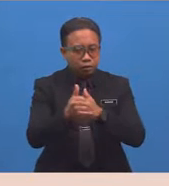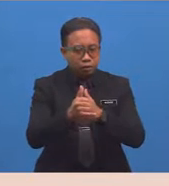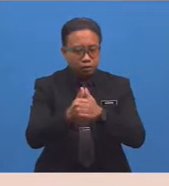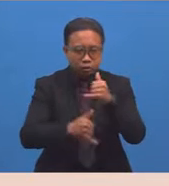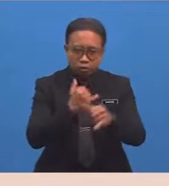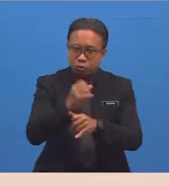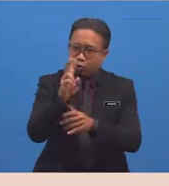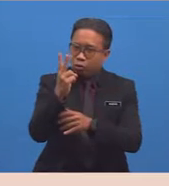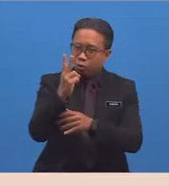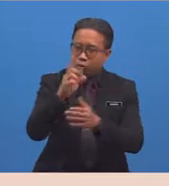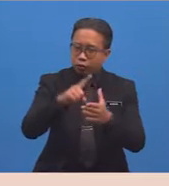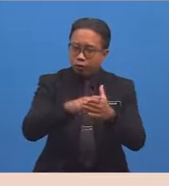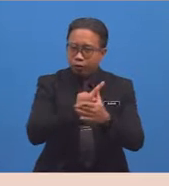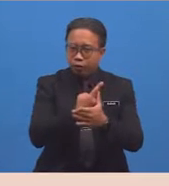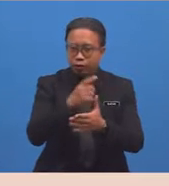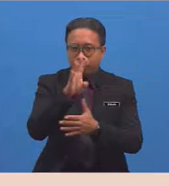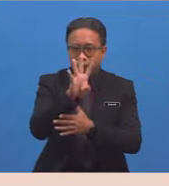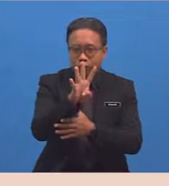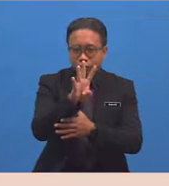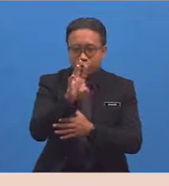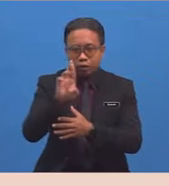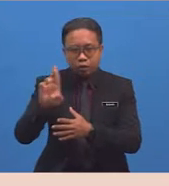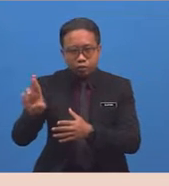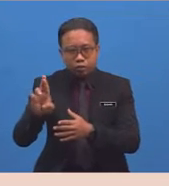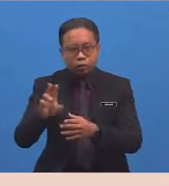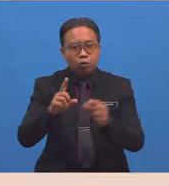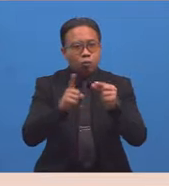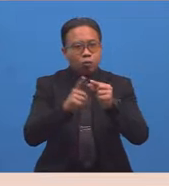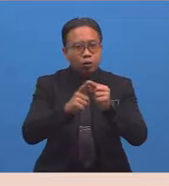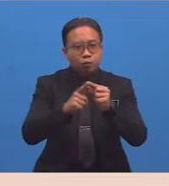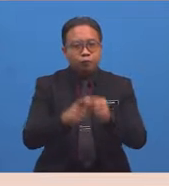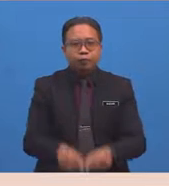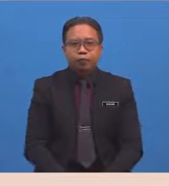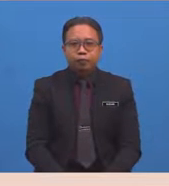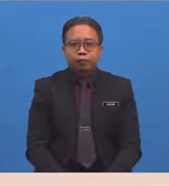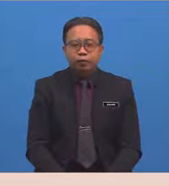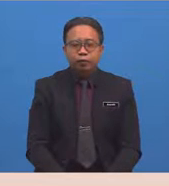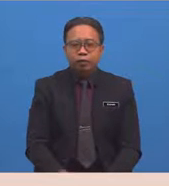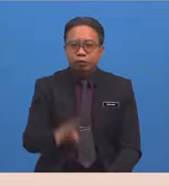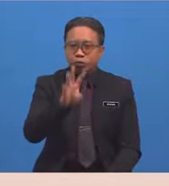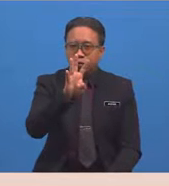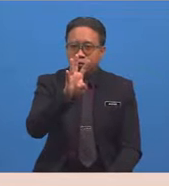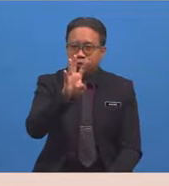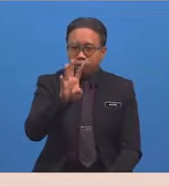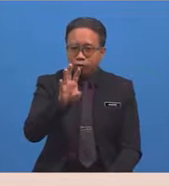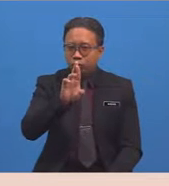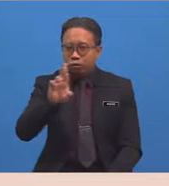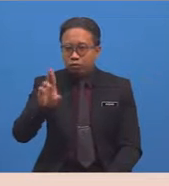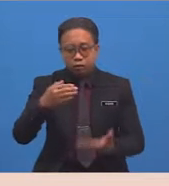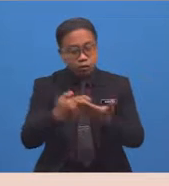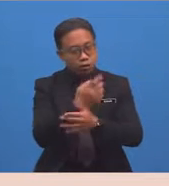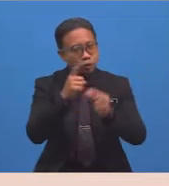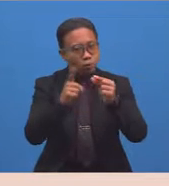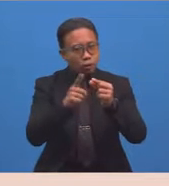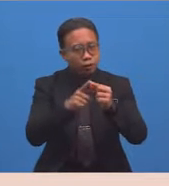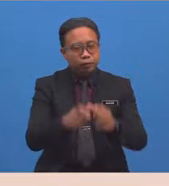12 months, about 4,000 new words are added. And if you ask me, that's a whole lot of new words.